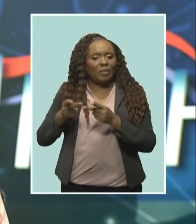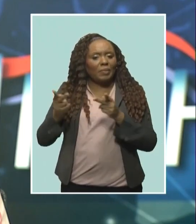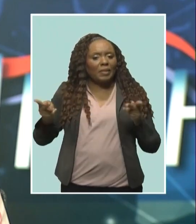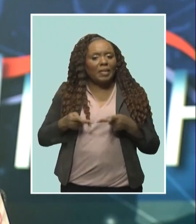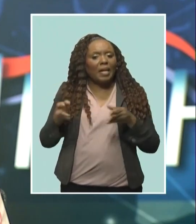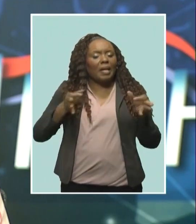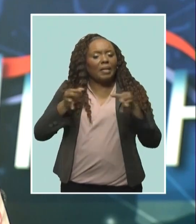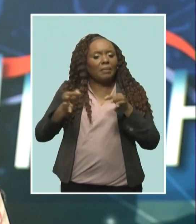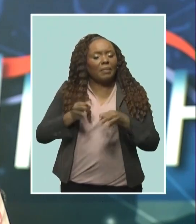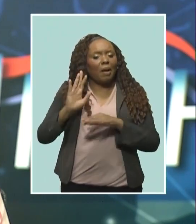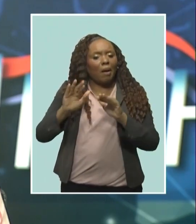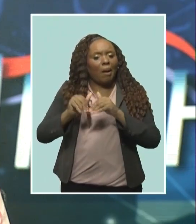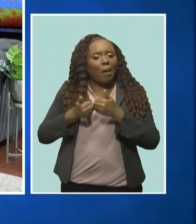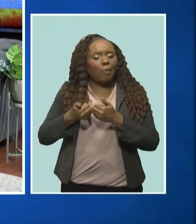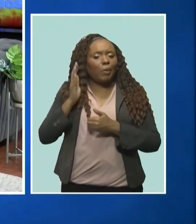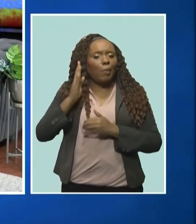documentation.